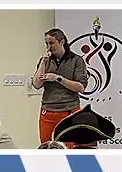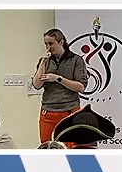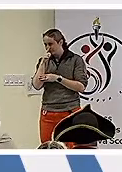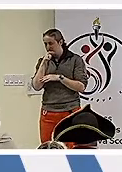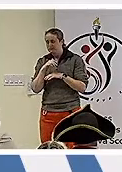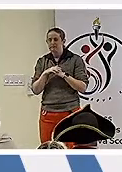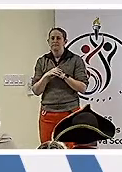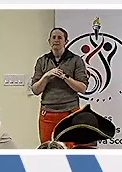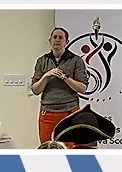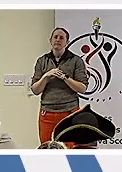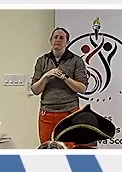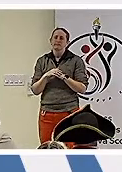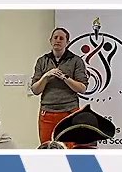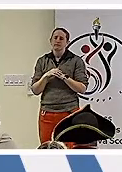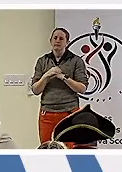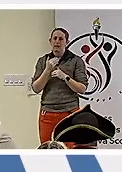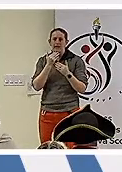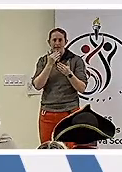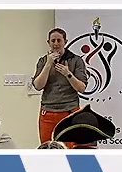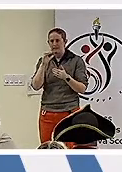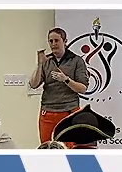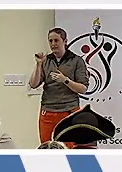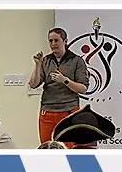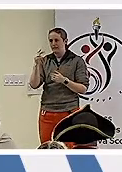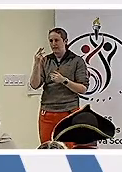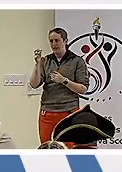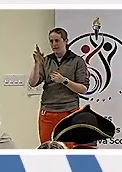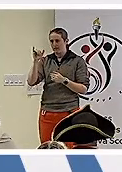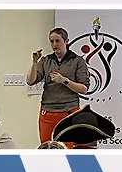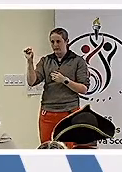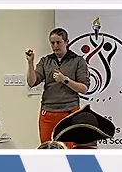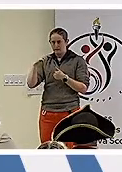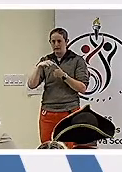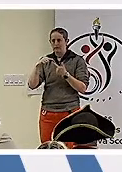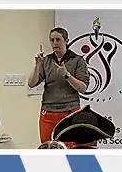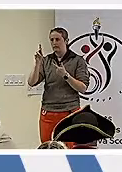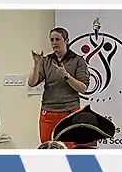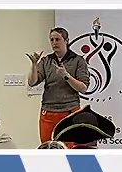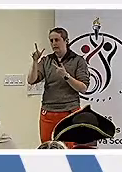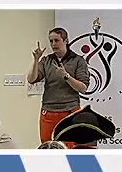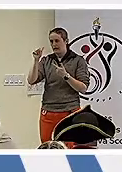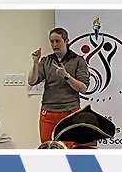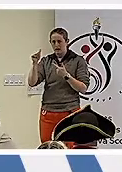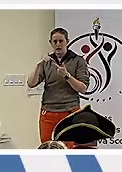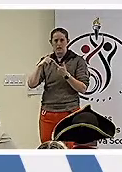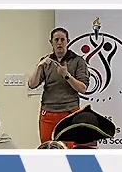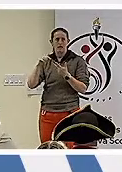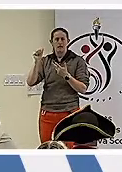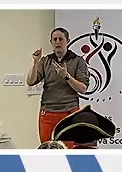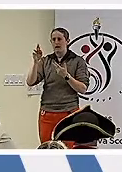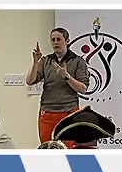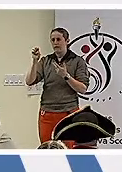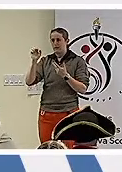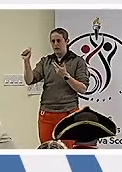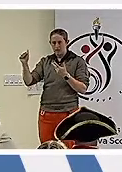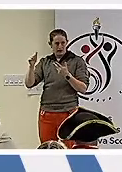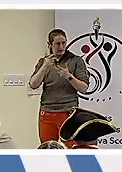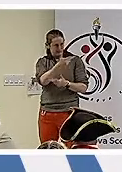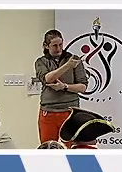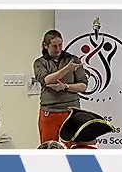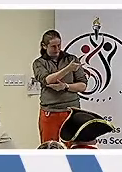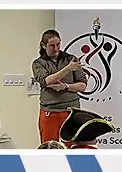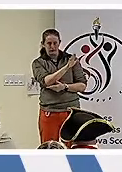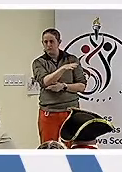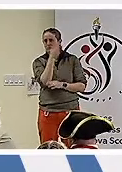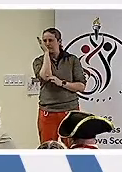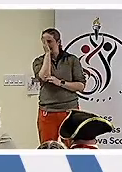also like to thank Catherine, Taylor, and Aria for your inaugural